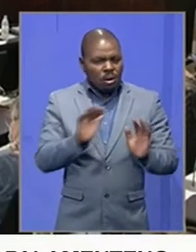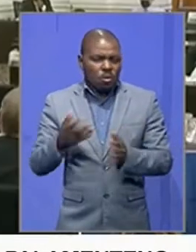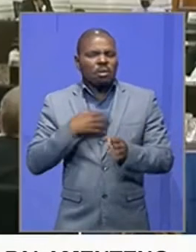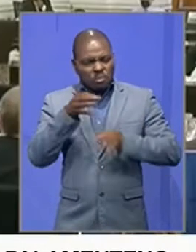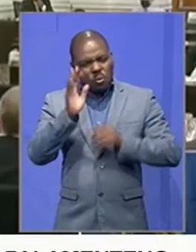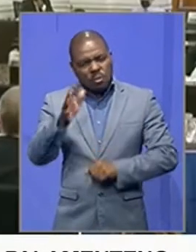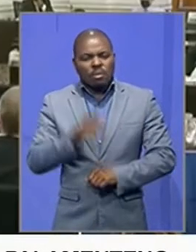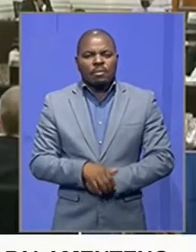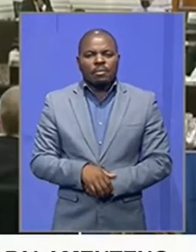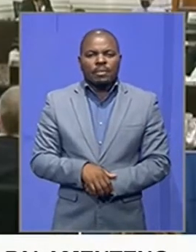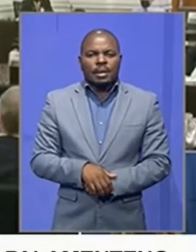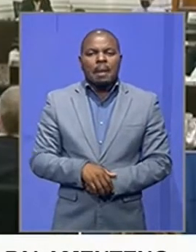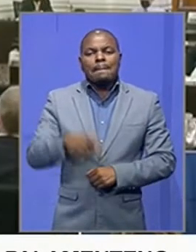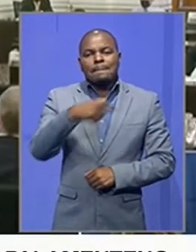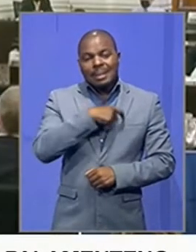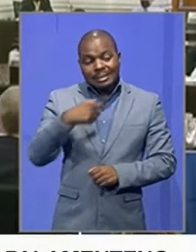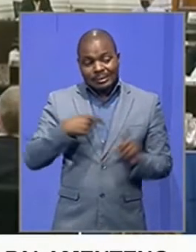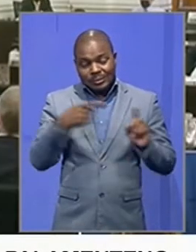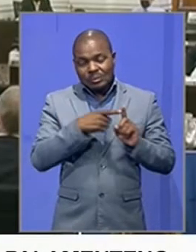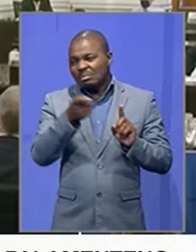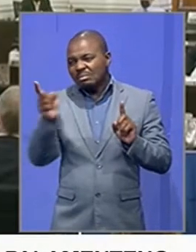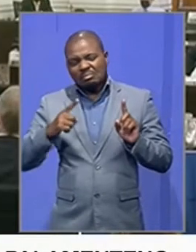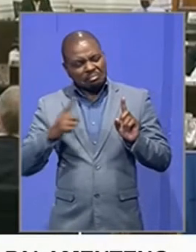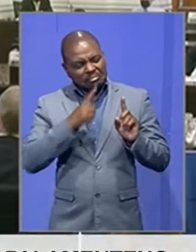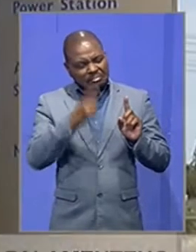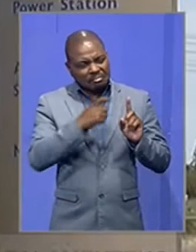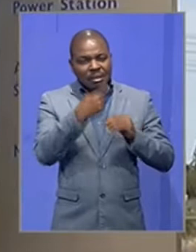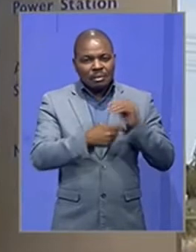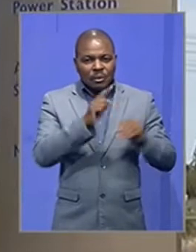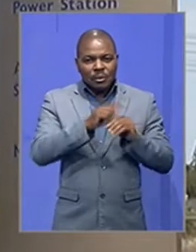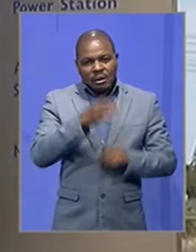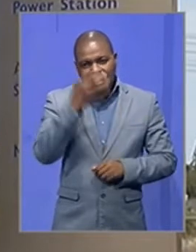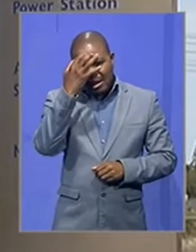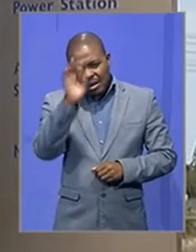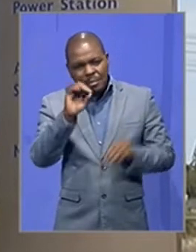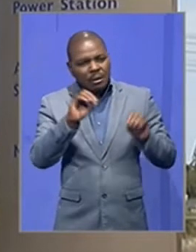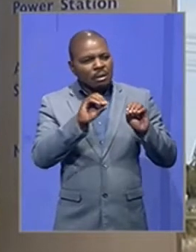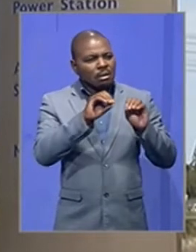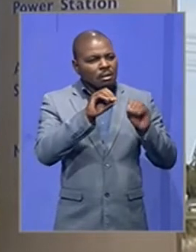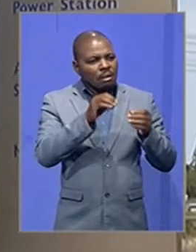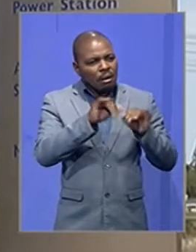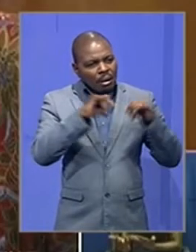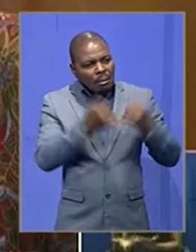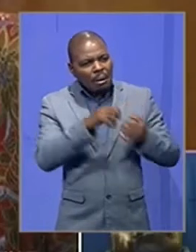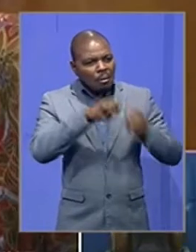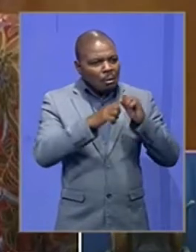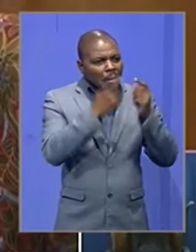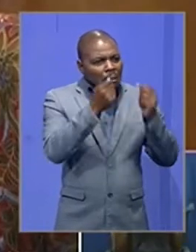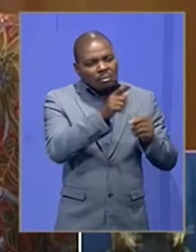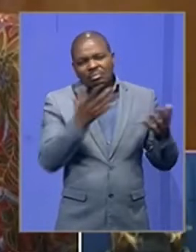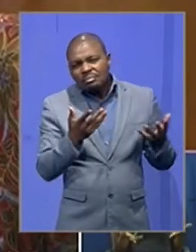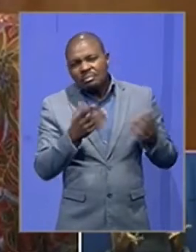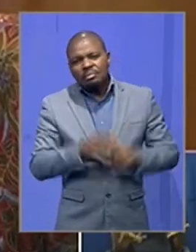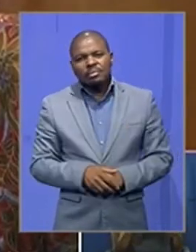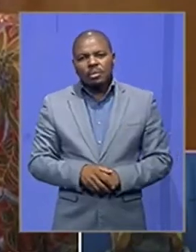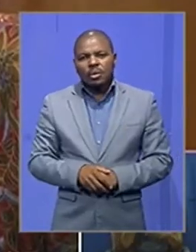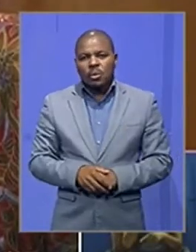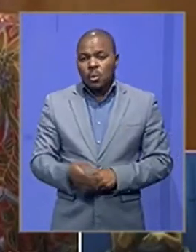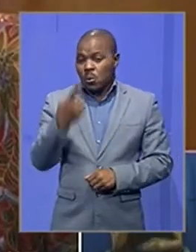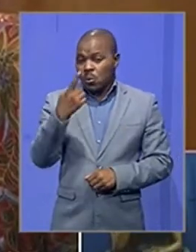on. Mopresidente o na botsolotswa ka dingwe tsa ditheo tsa puso tse di temogelang mathata a matlole. One of our